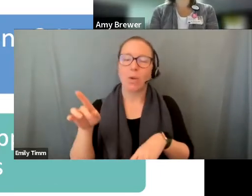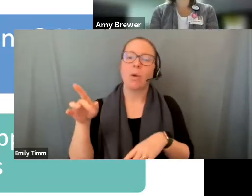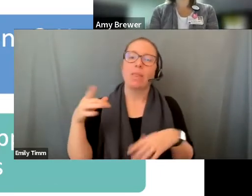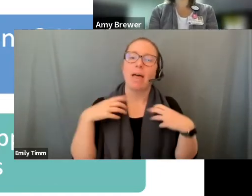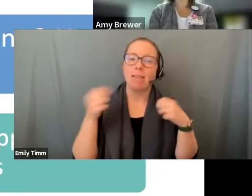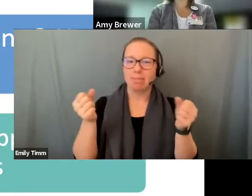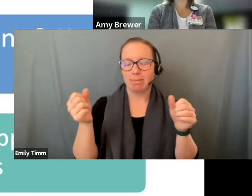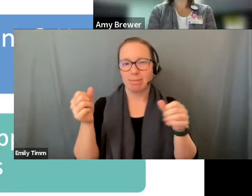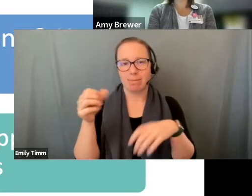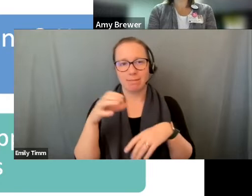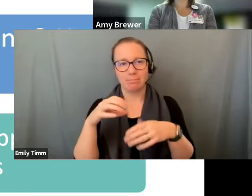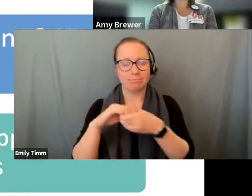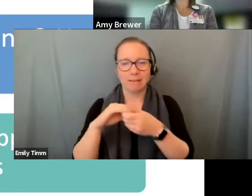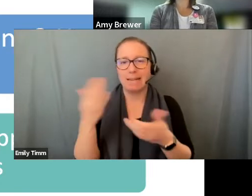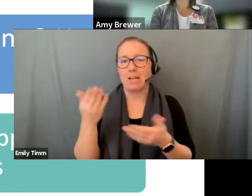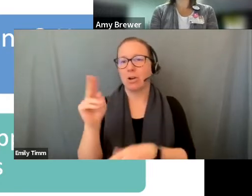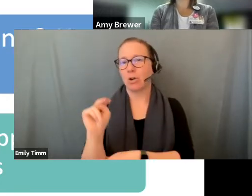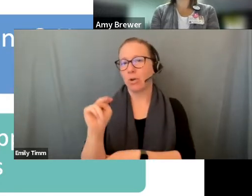Center. And